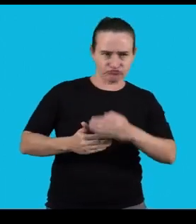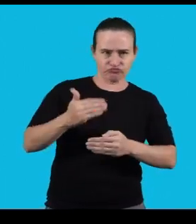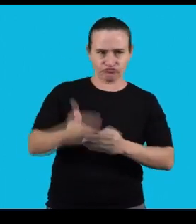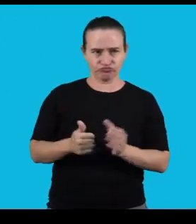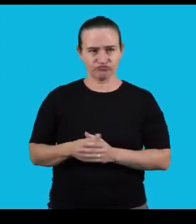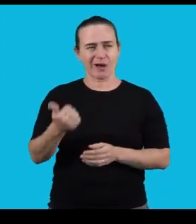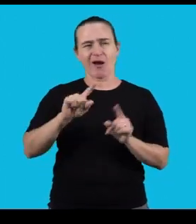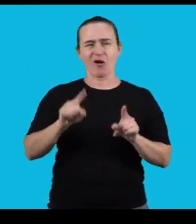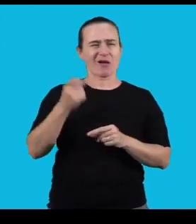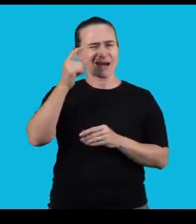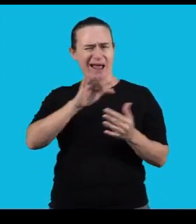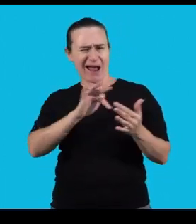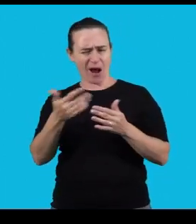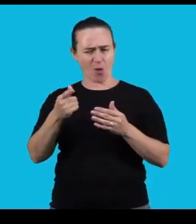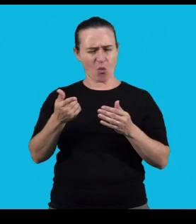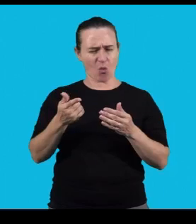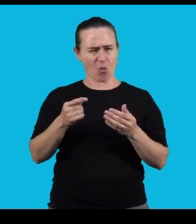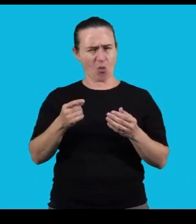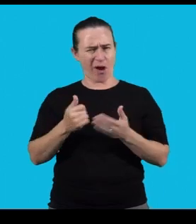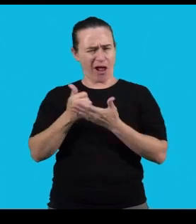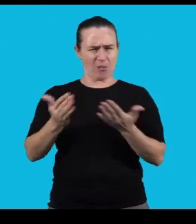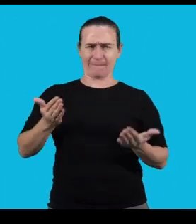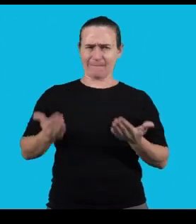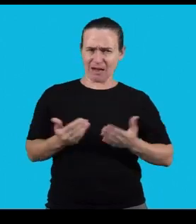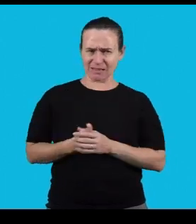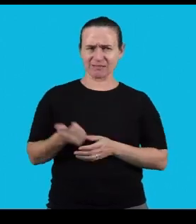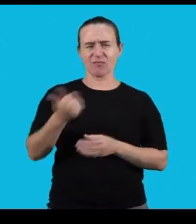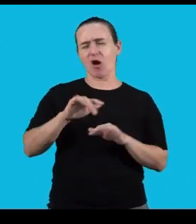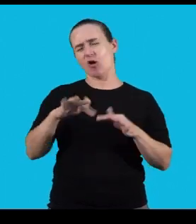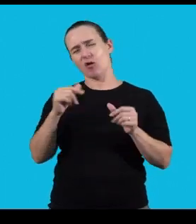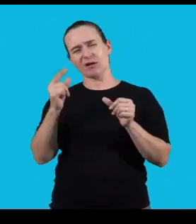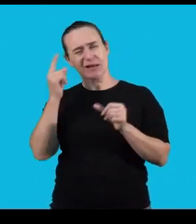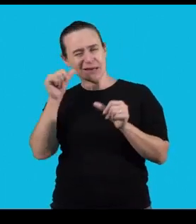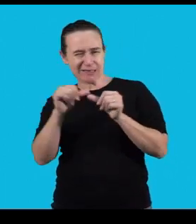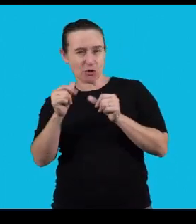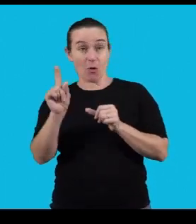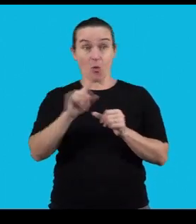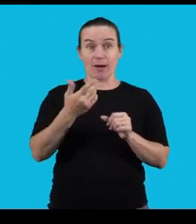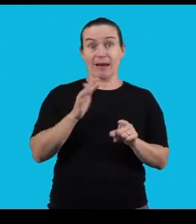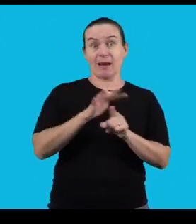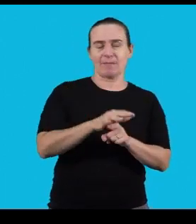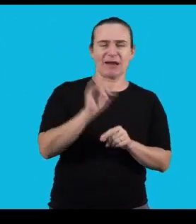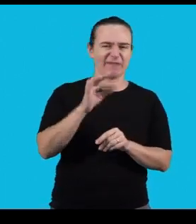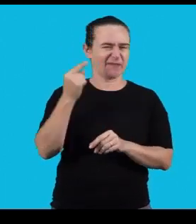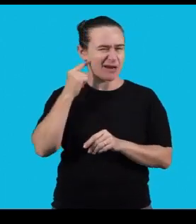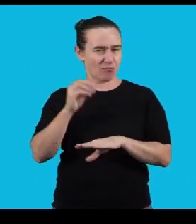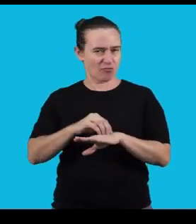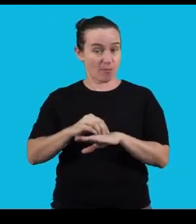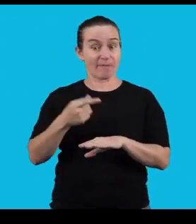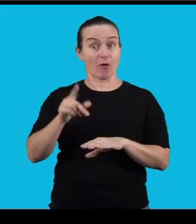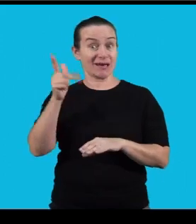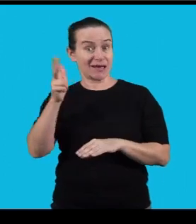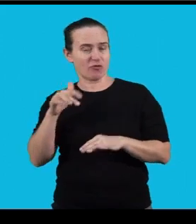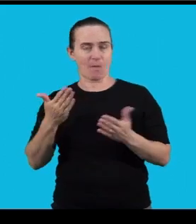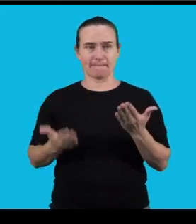not understand how parts involved in balance work, cannot predict the effect of ear defects on hearing and